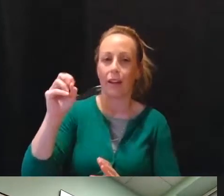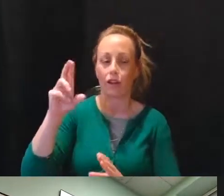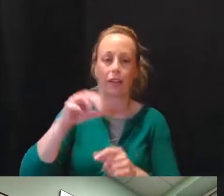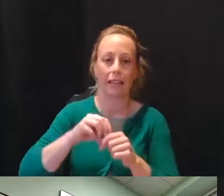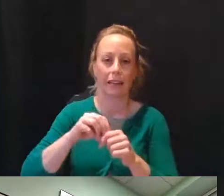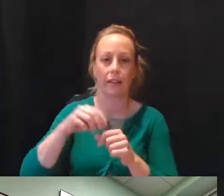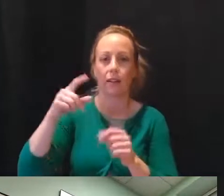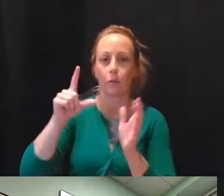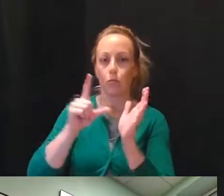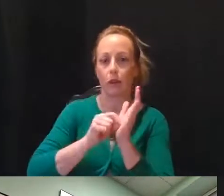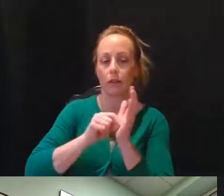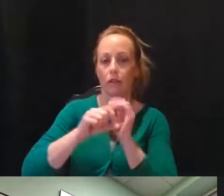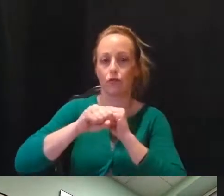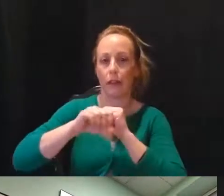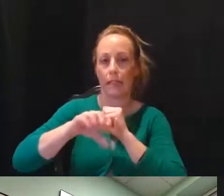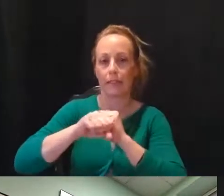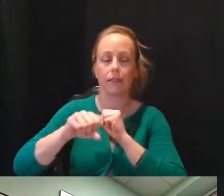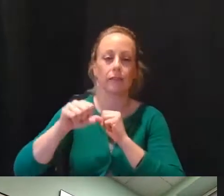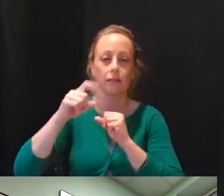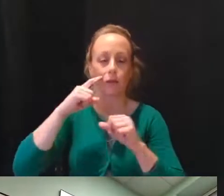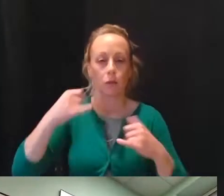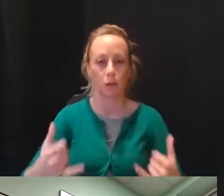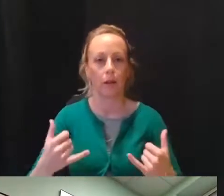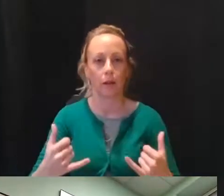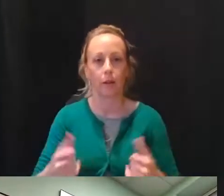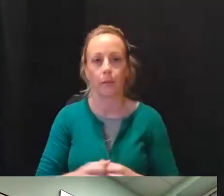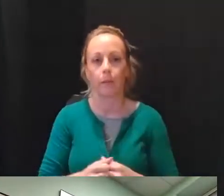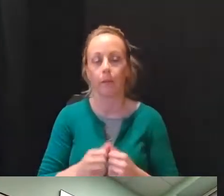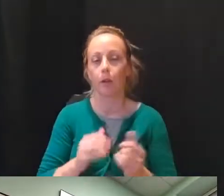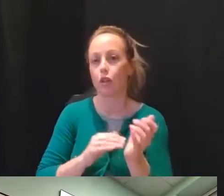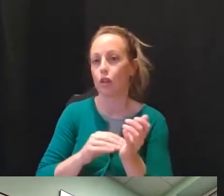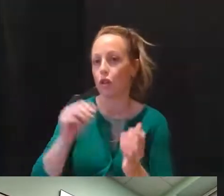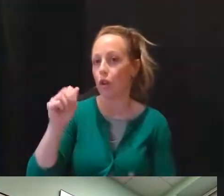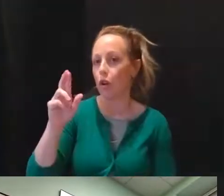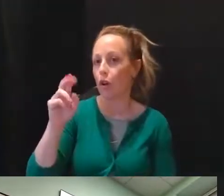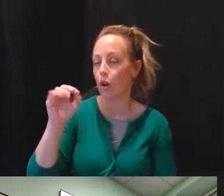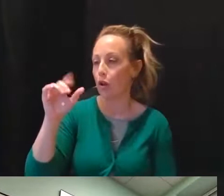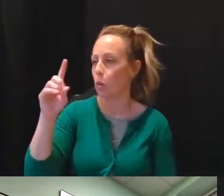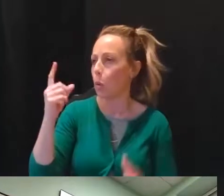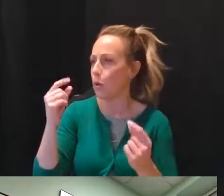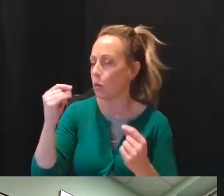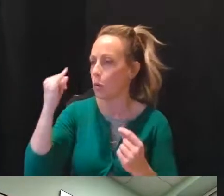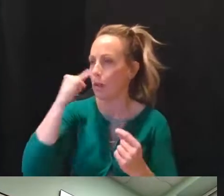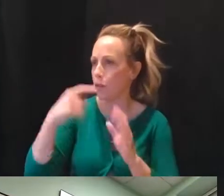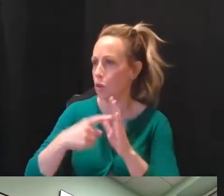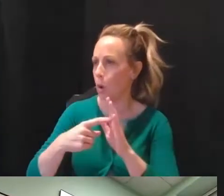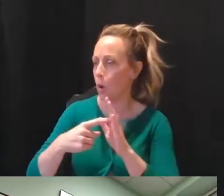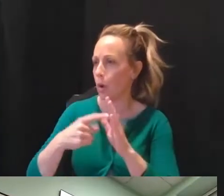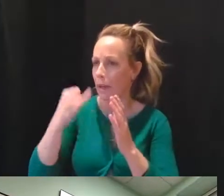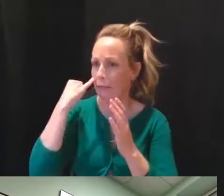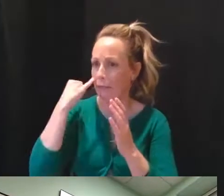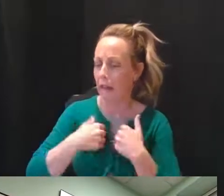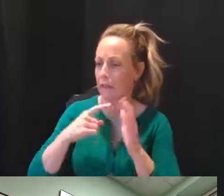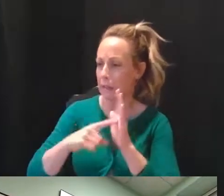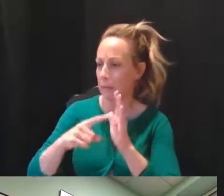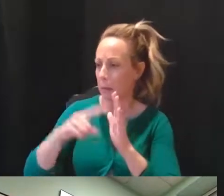release as well. Dr. Arnold, what should an individual do if they start to show symptoms such as fever, cough, body aches, and aren't sure what